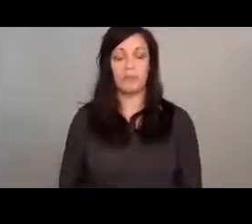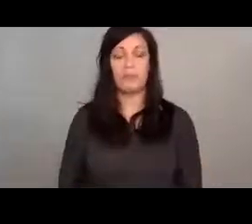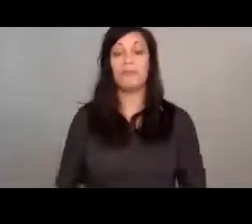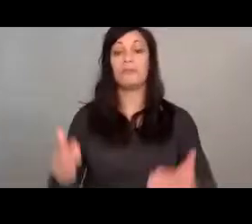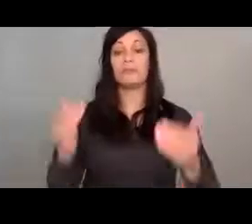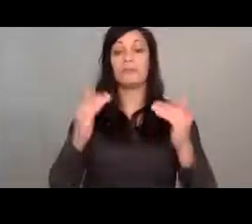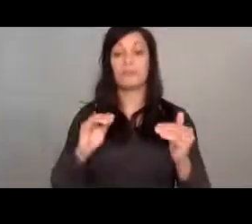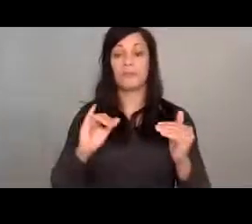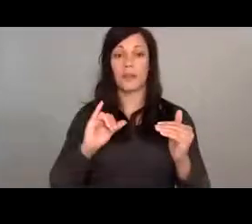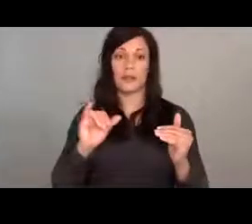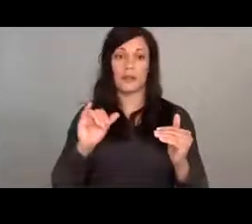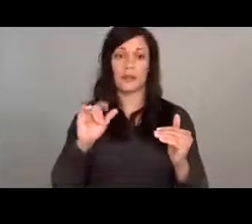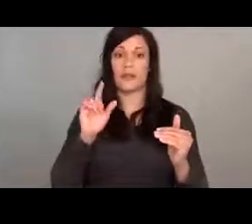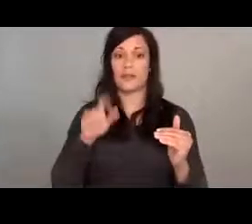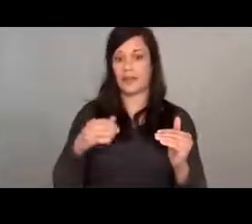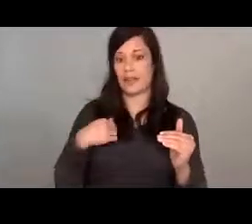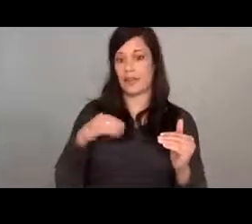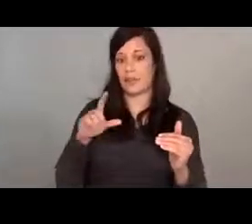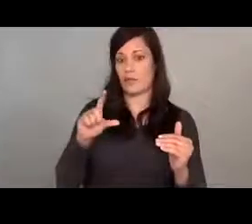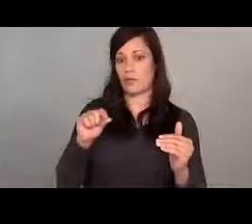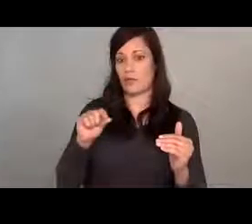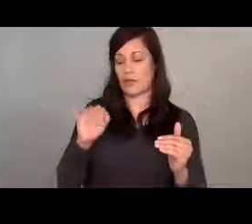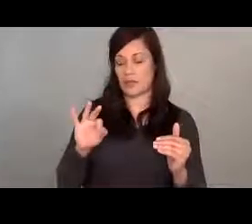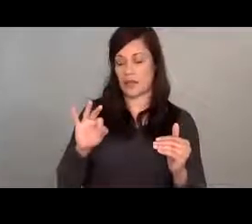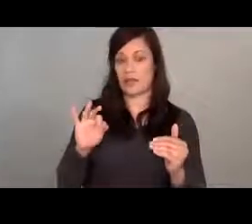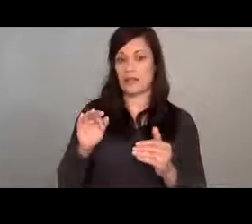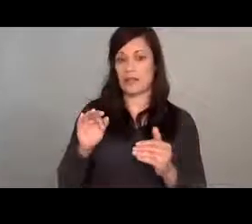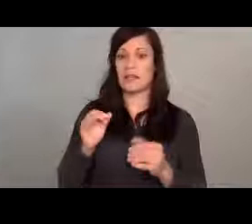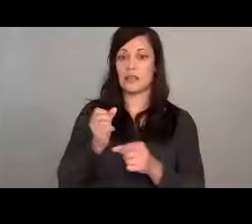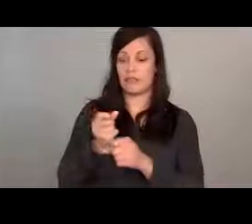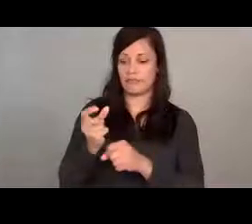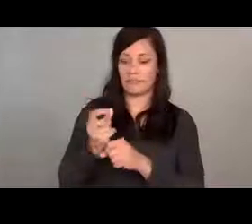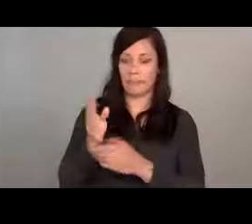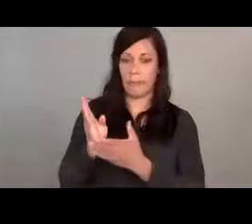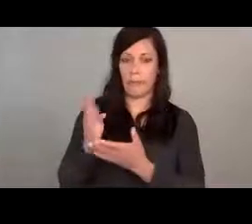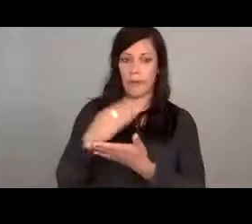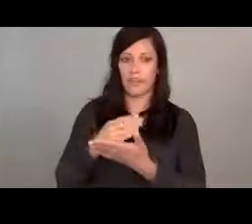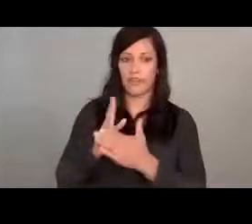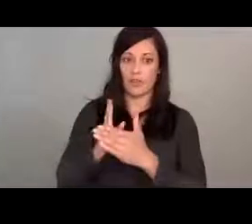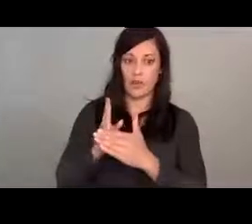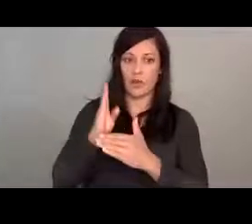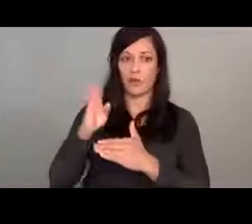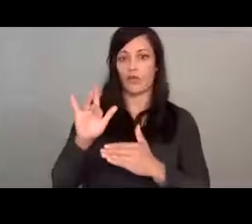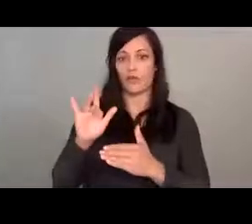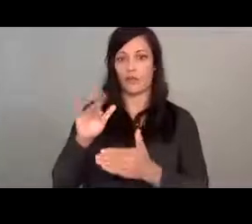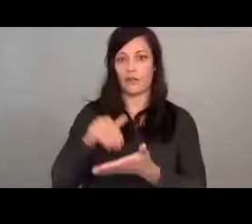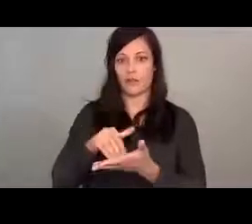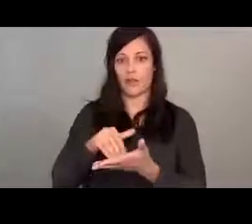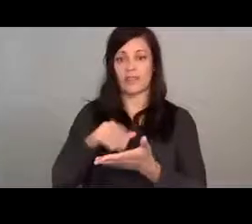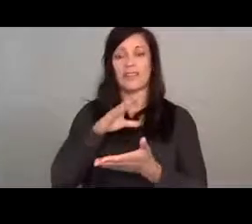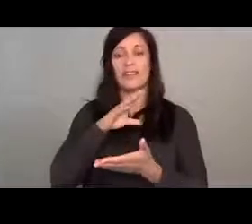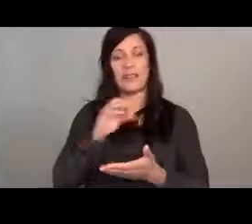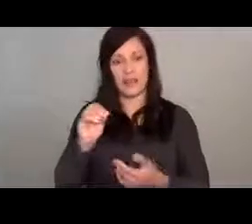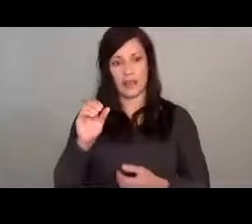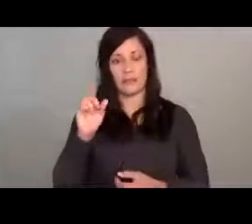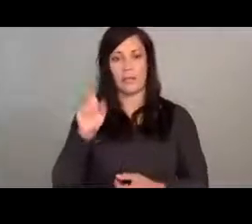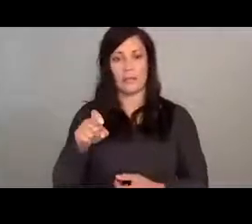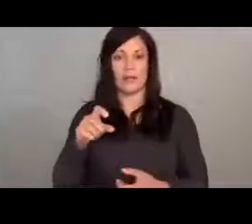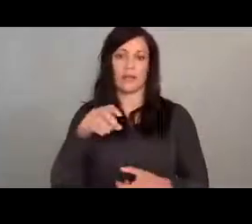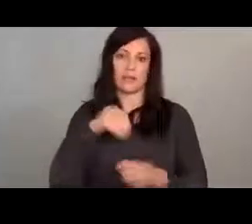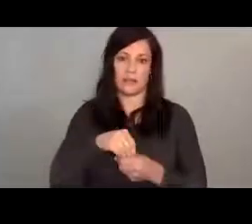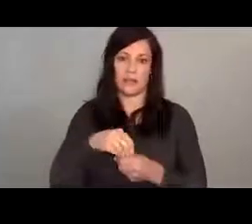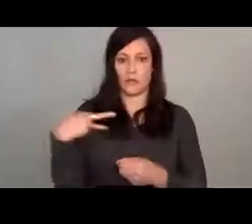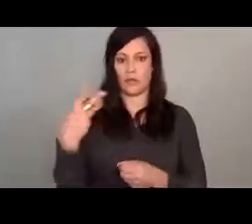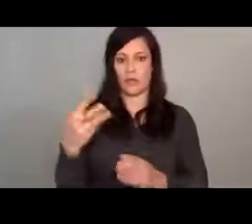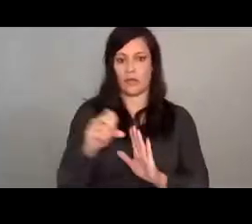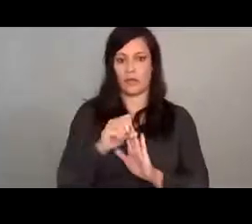a 2019 annual operating budget greater than $25,000 and be located in Washington State. On the next slide,